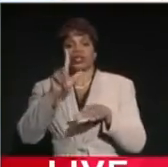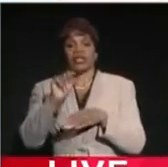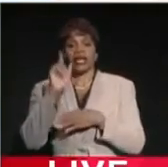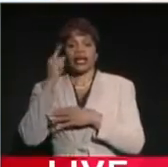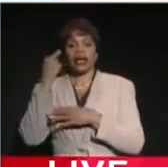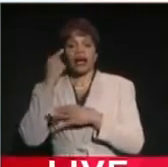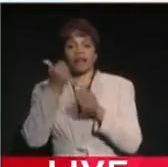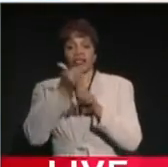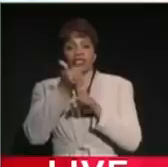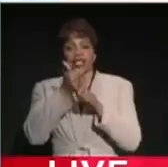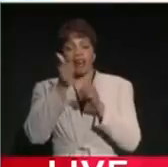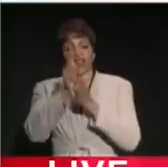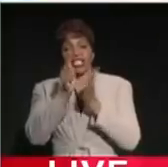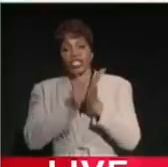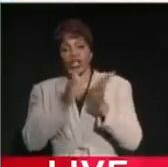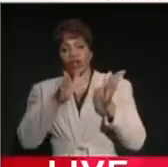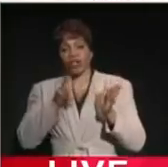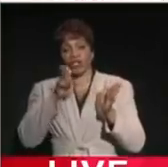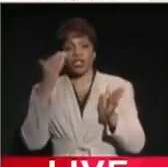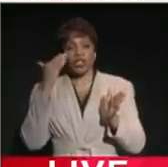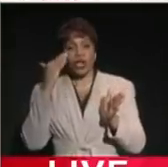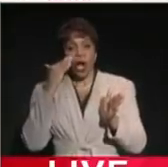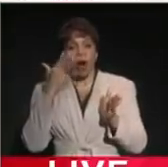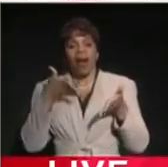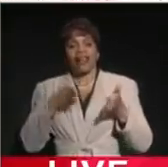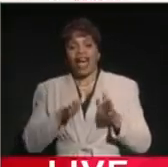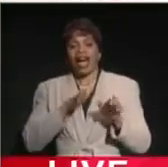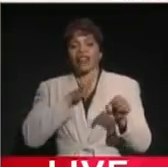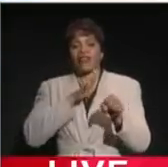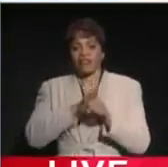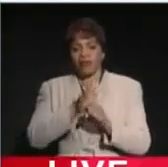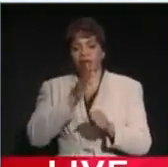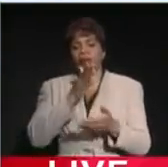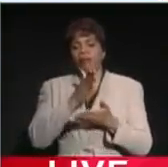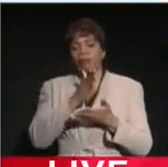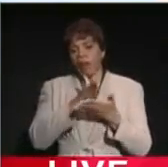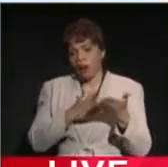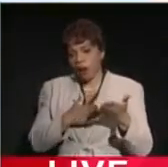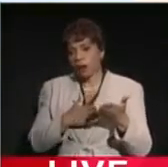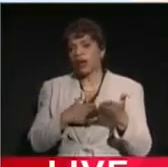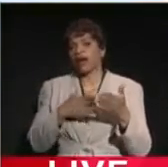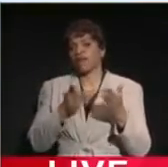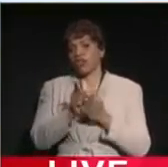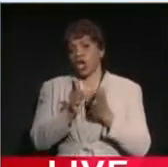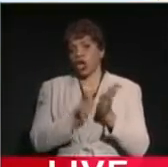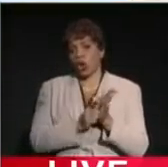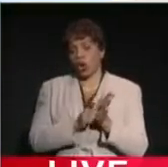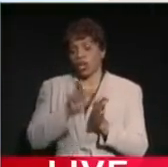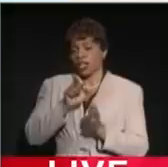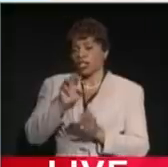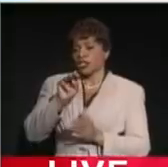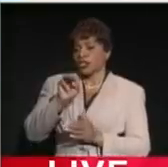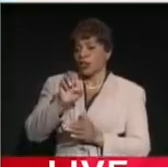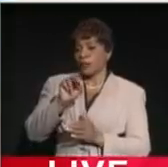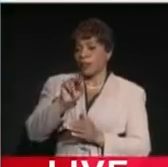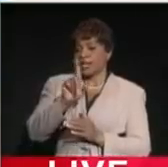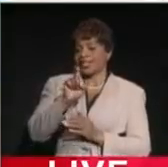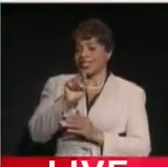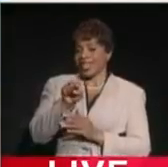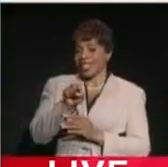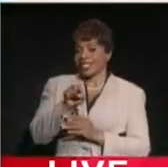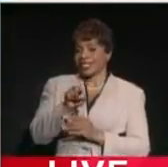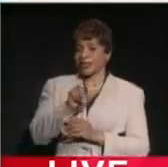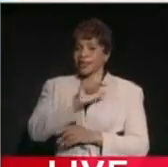know that persons are allowed their full extent of the law. Ms. Guadagno, should Senator Menendez be convicted of